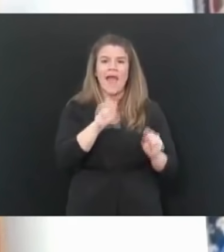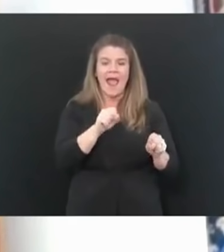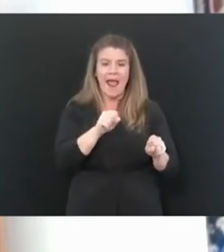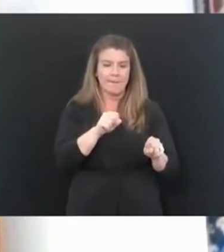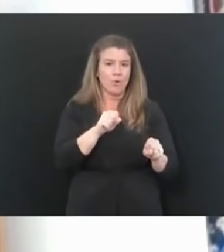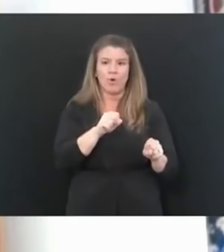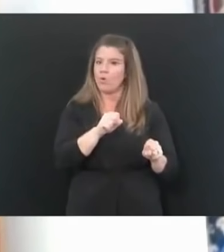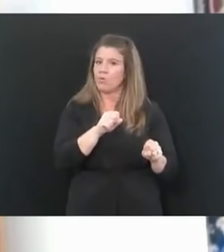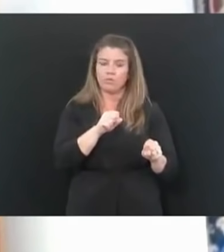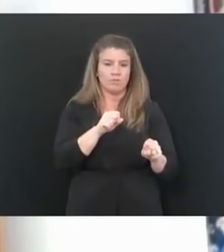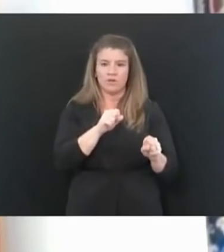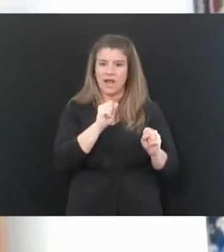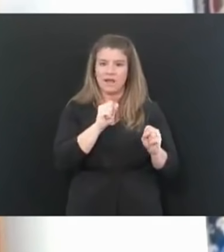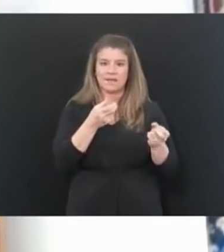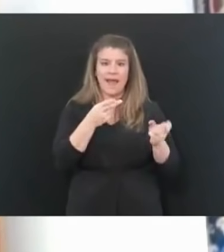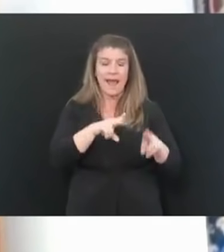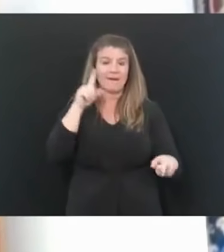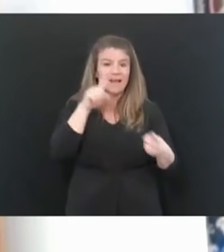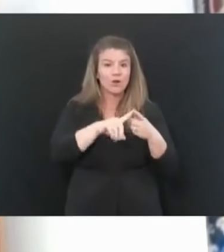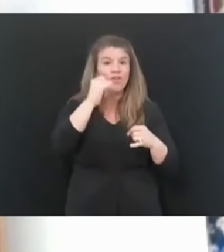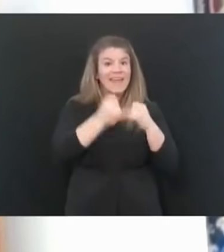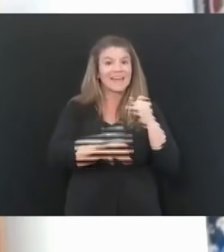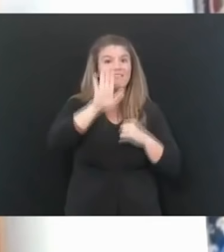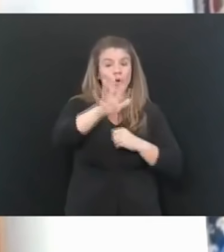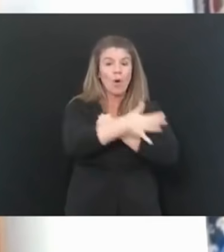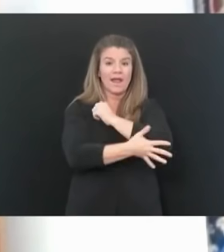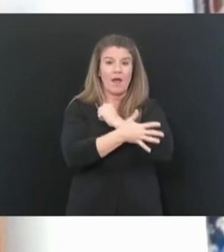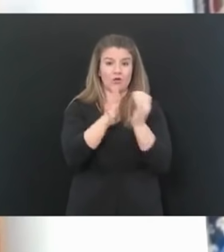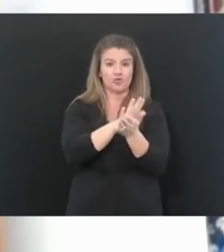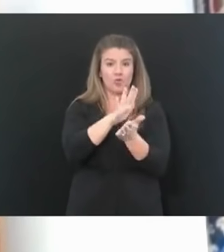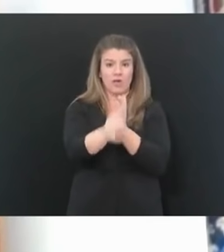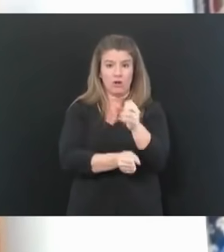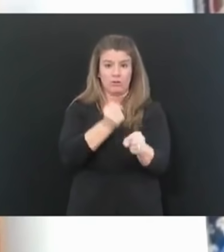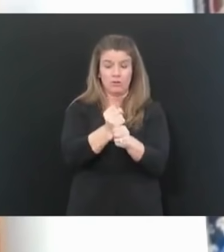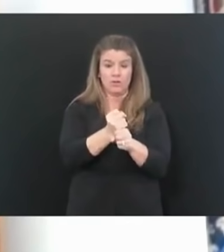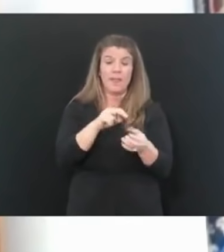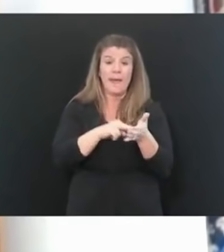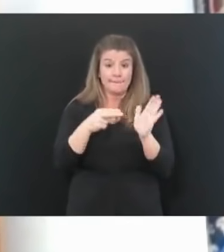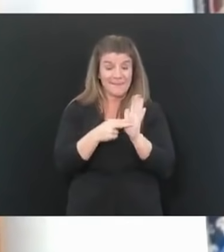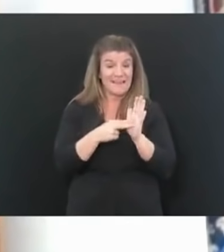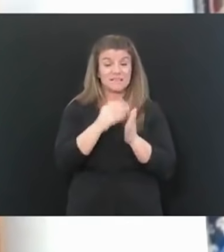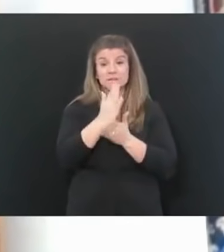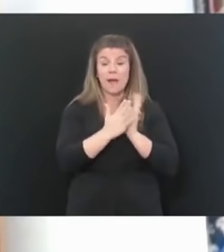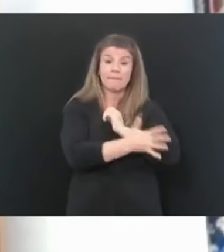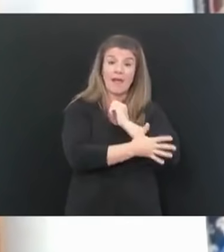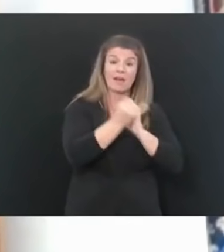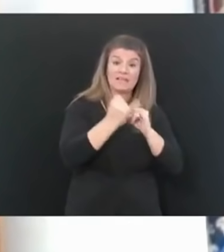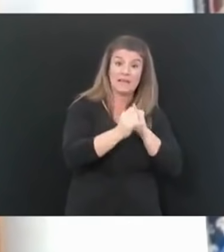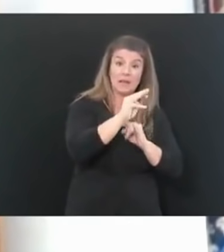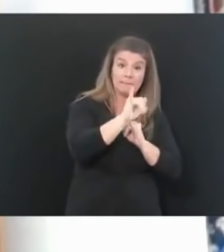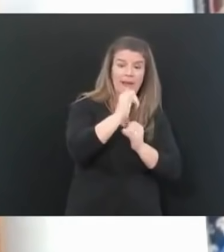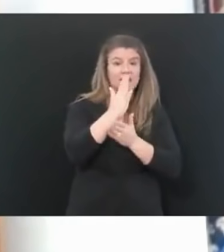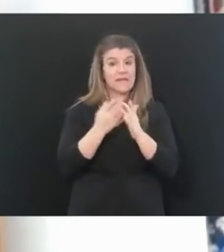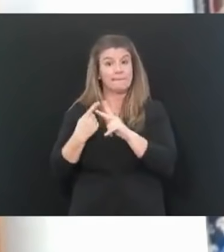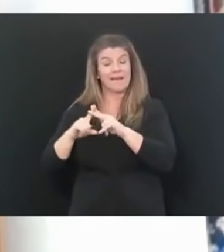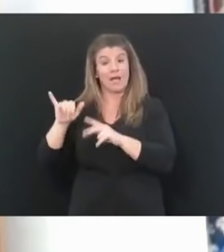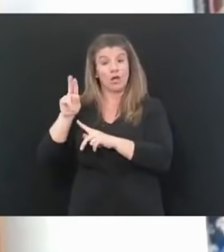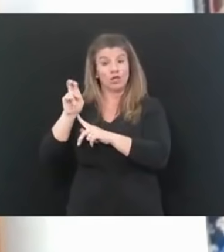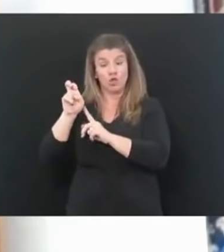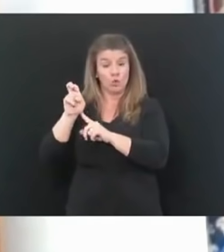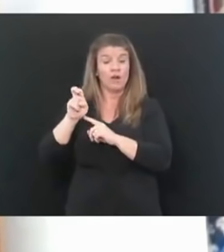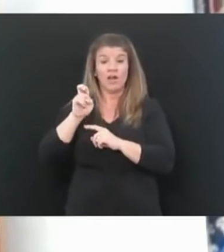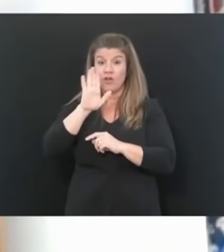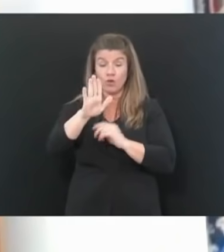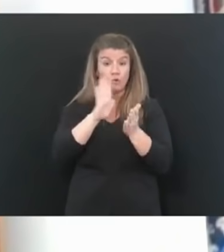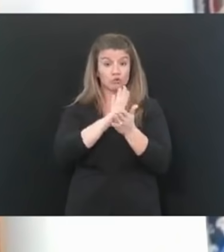county's school year. So all the way to the end of May, beginning of June, we're going to continue that. And the better news is